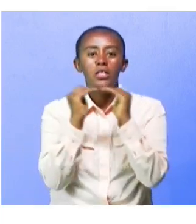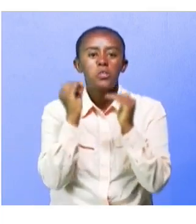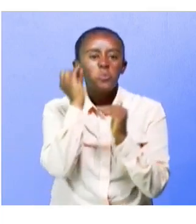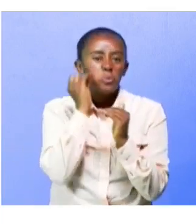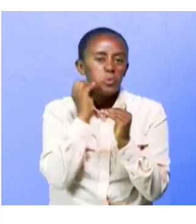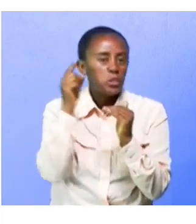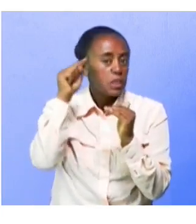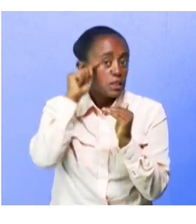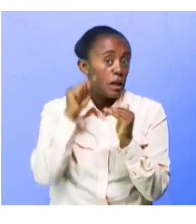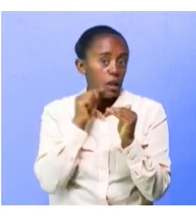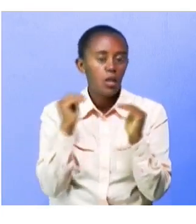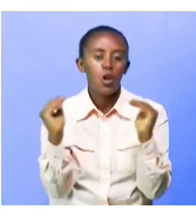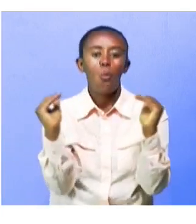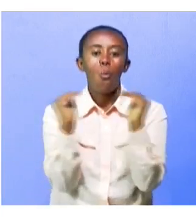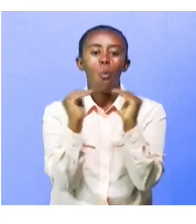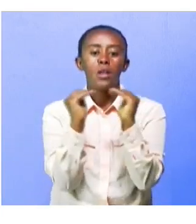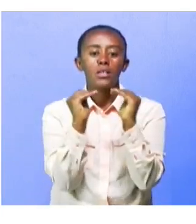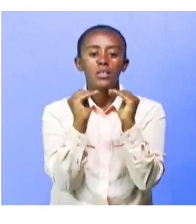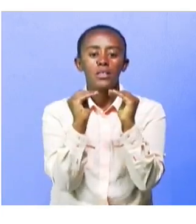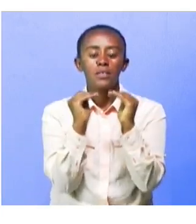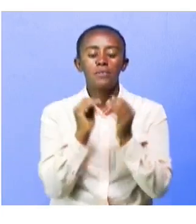Gender Equality.